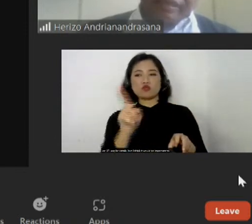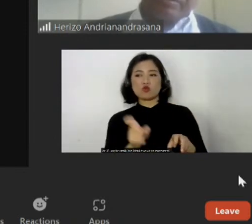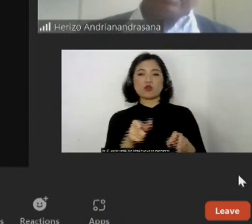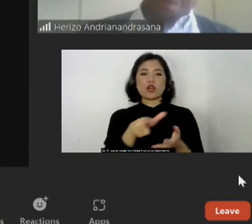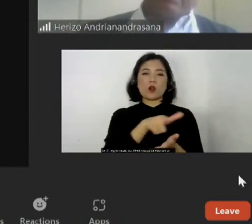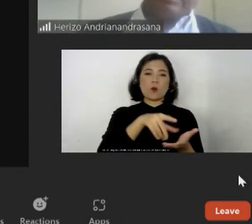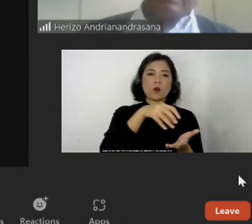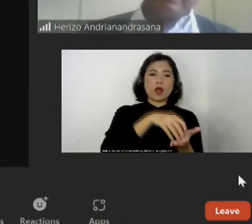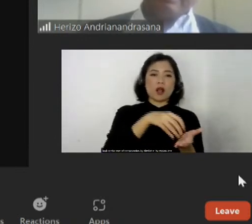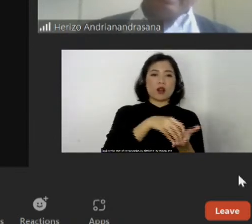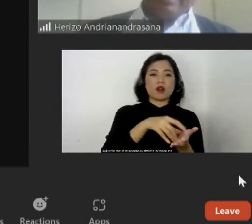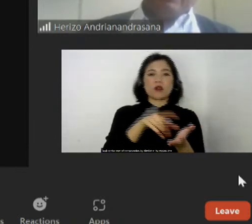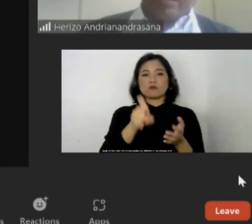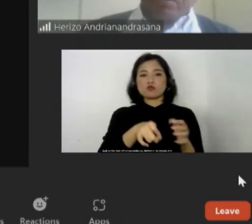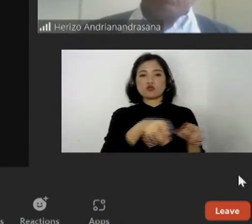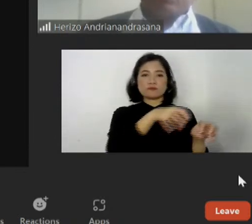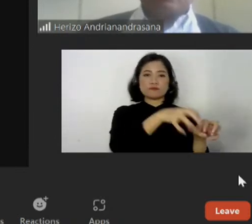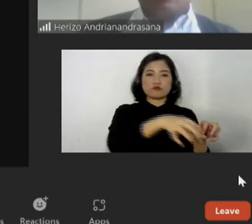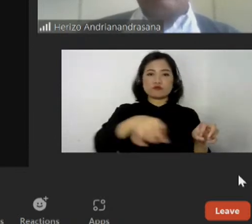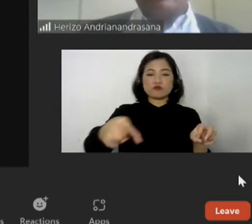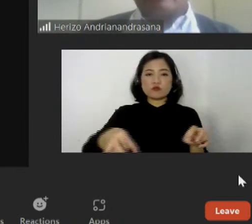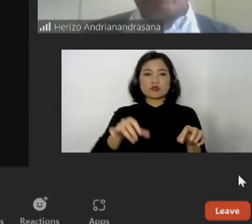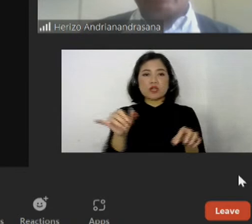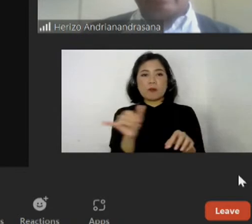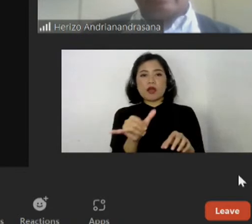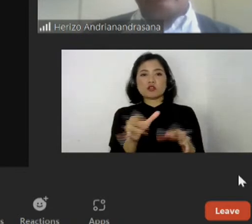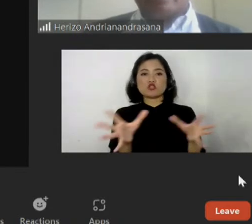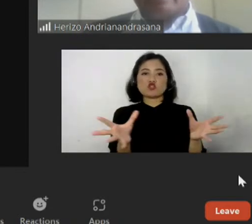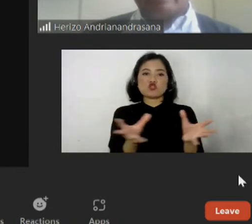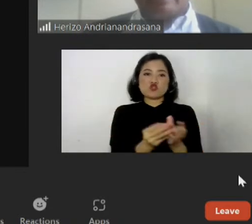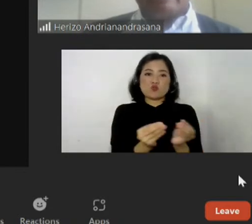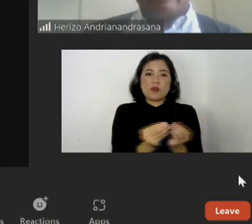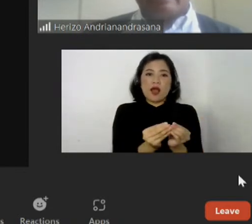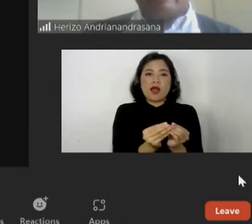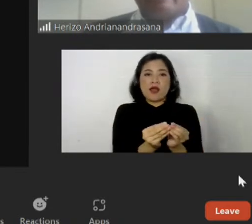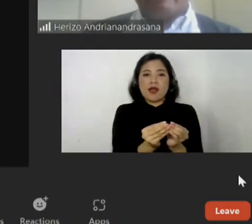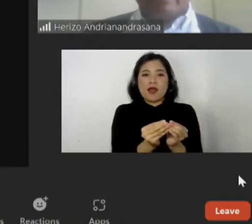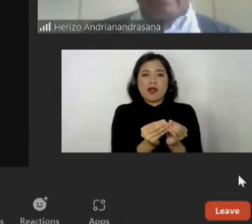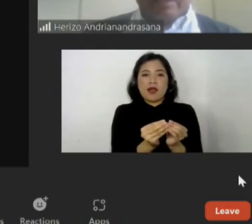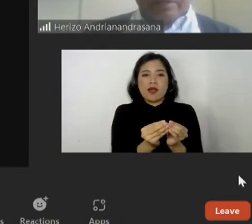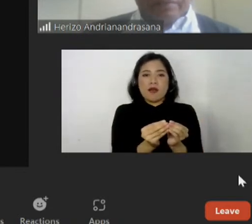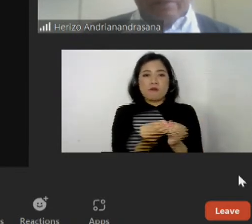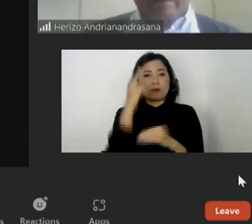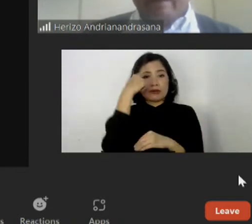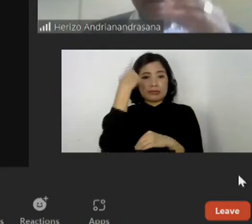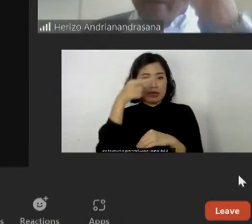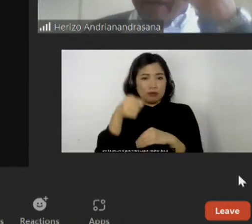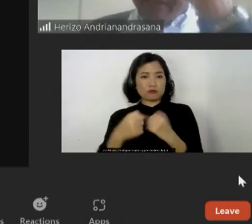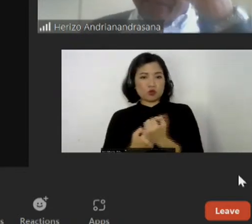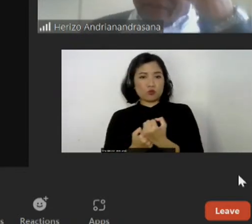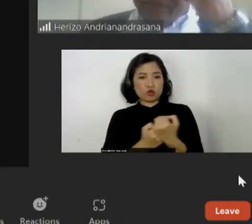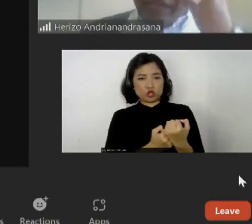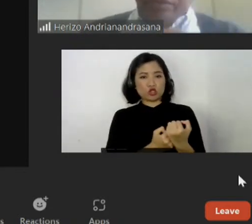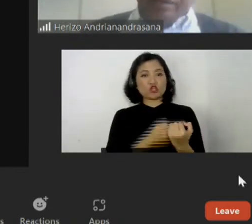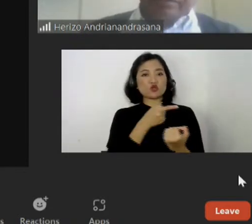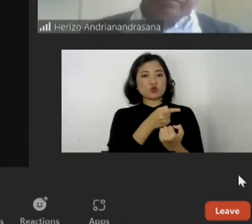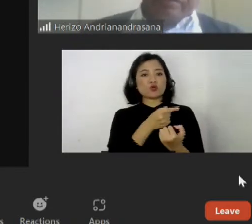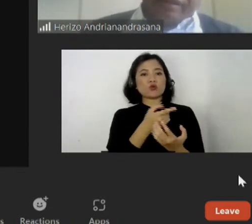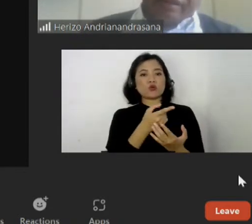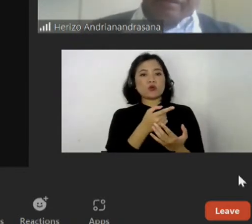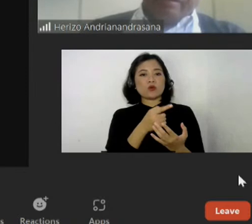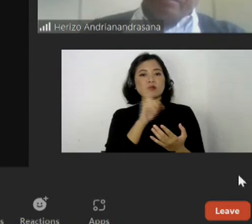locality, in each district or region, and the amount of government support received at the district level. And at